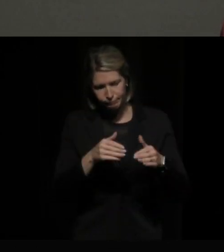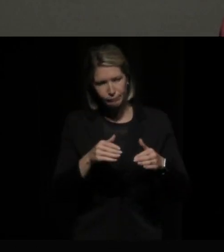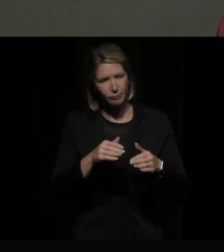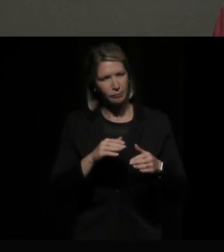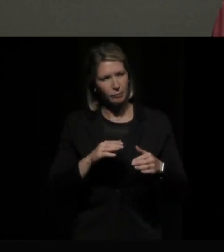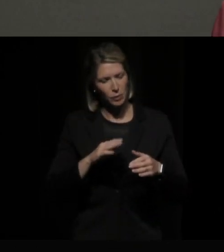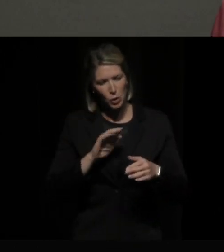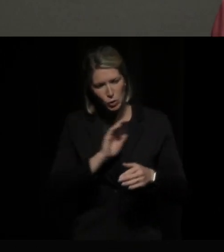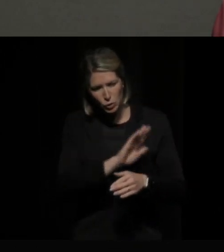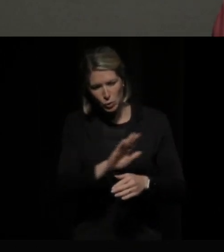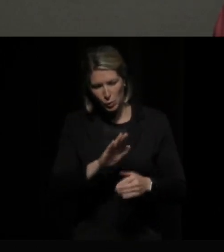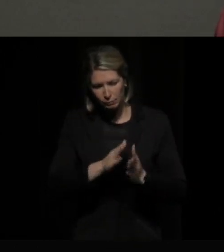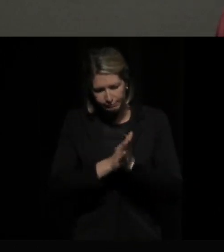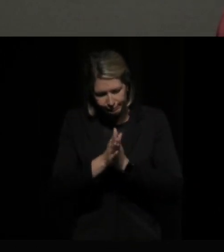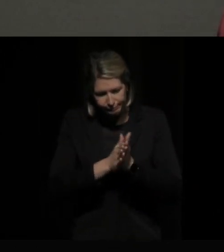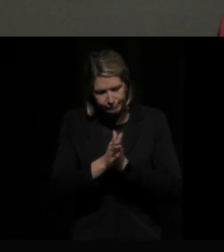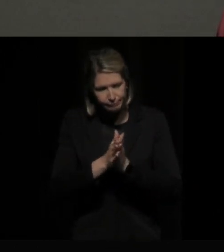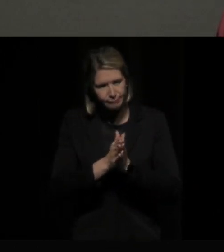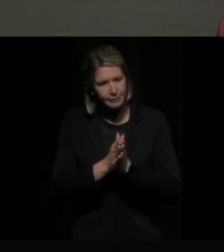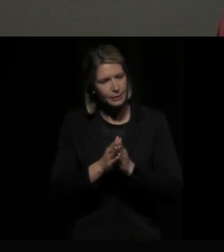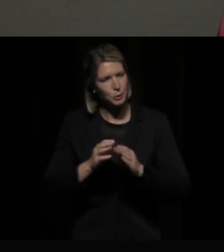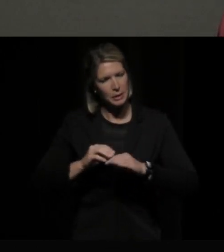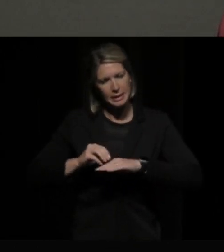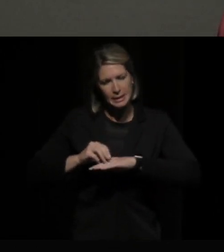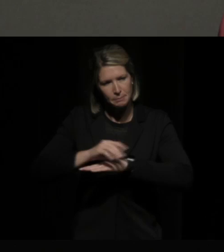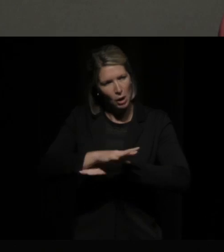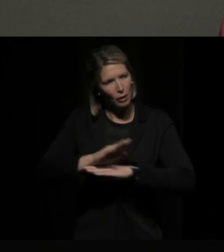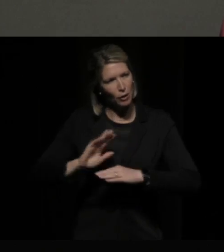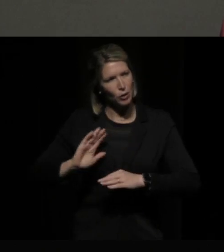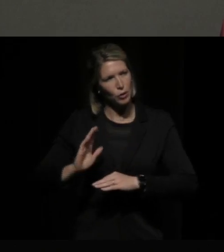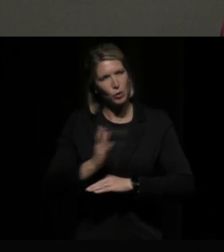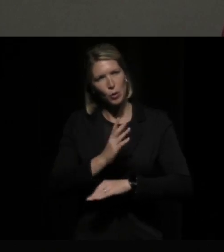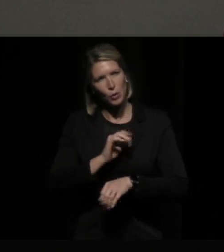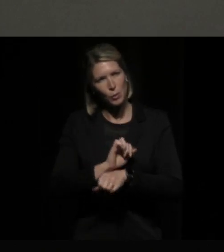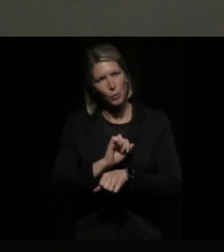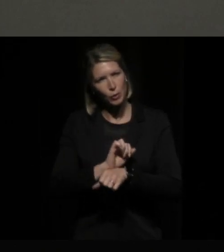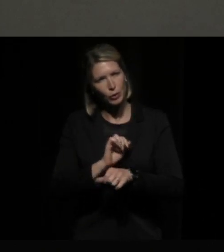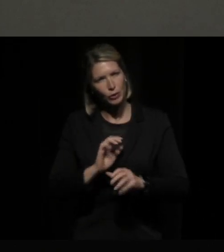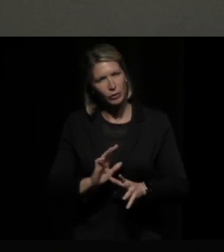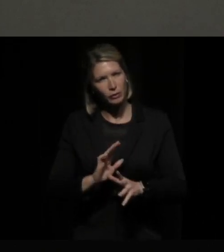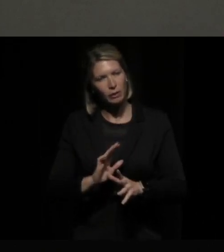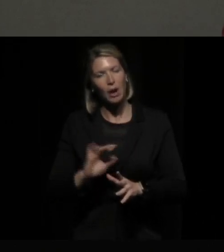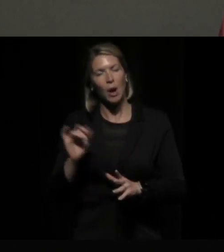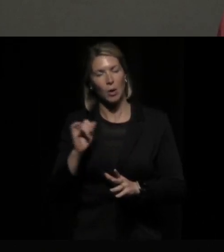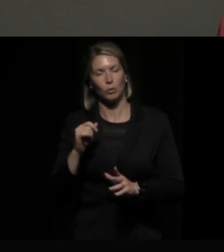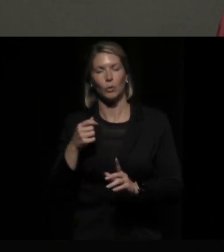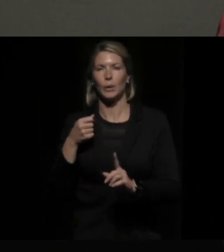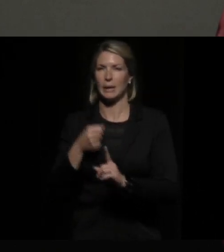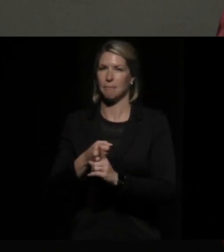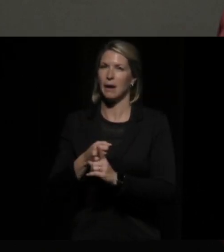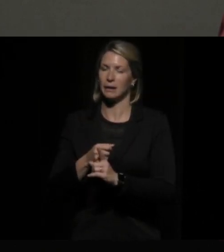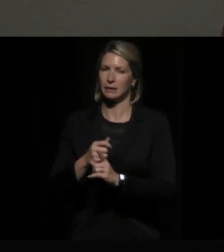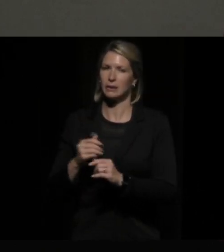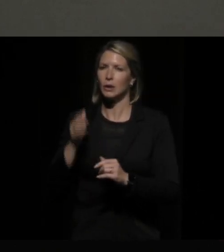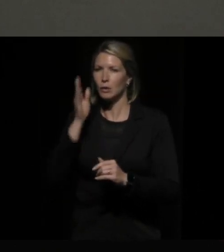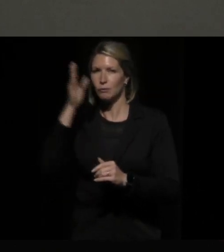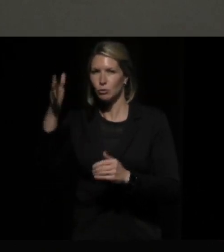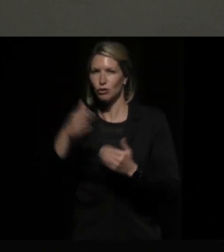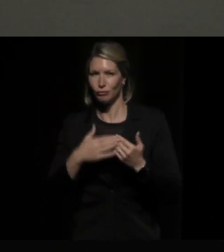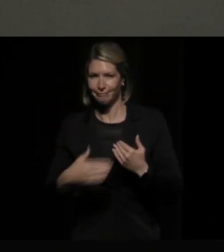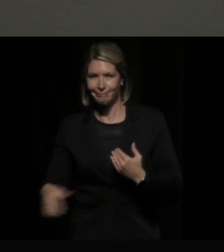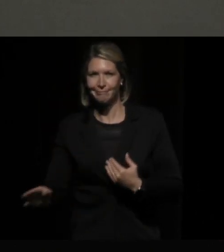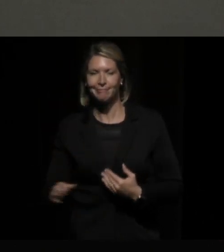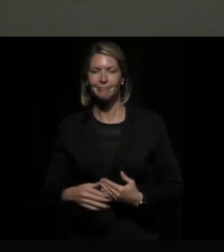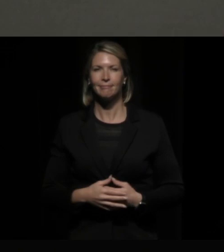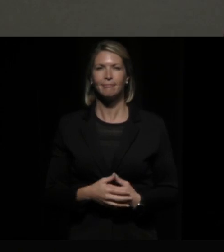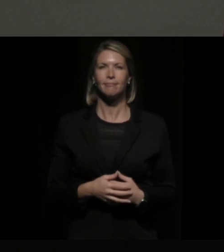your colleagues and demonstrate the impact that we can have when we're focused on the bigger picture. To the employees of the